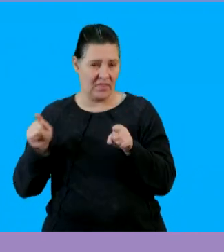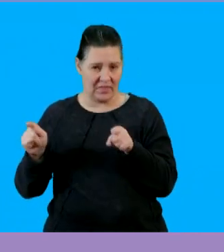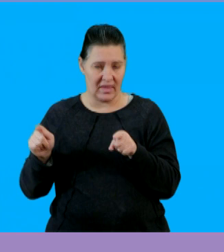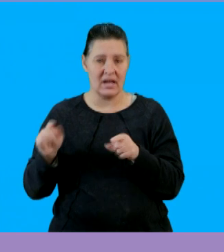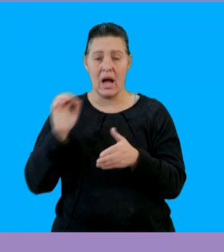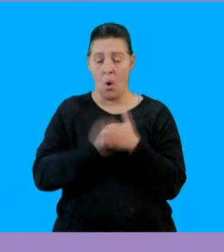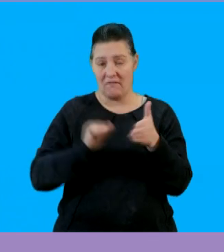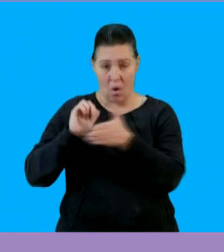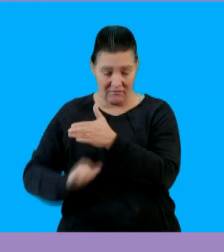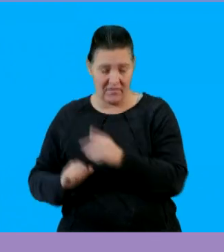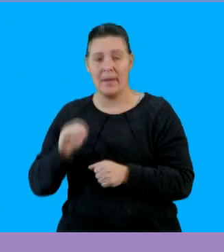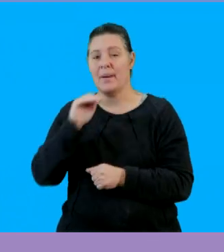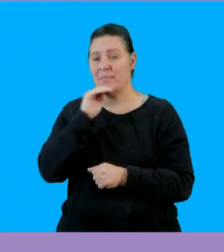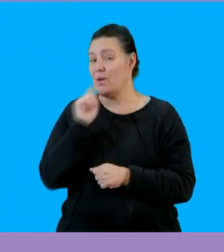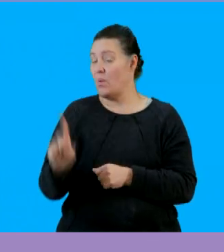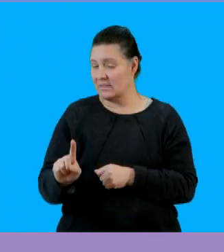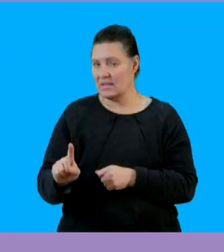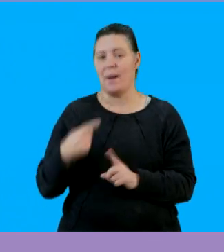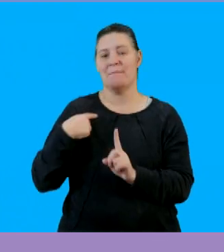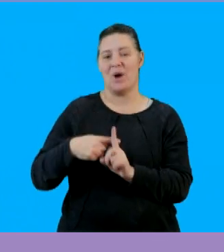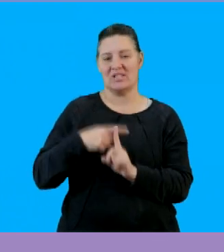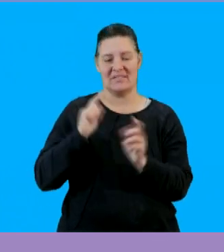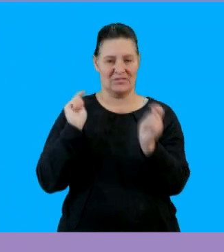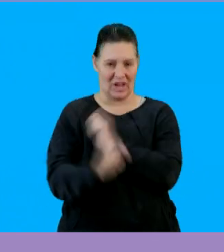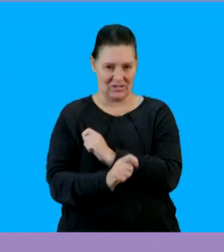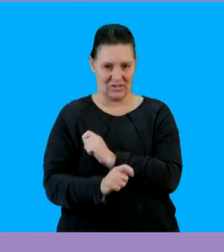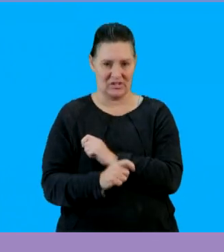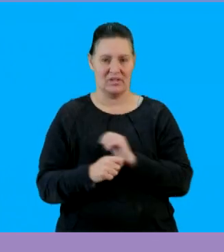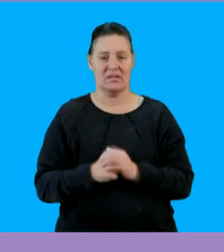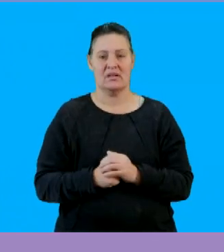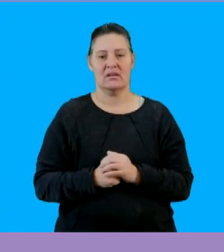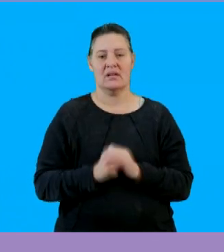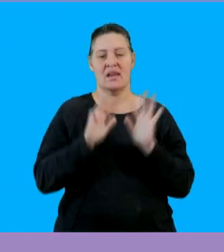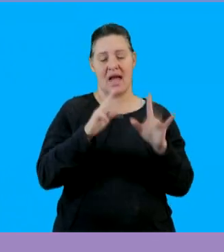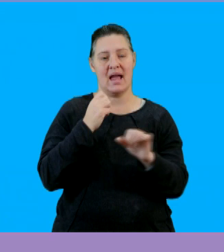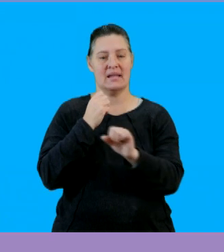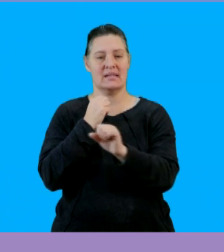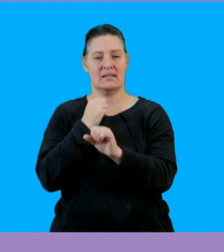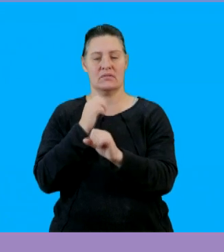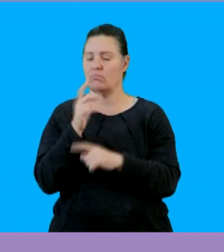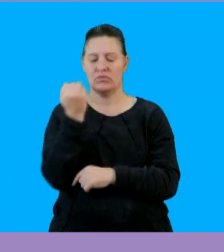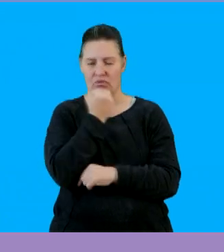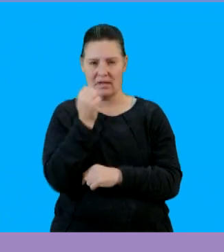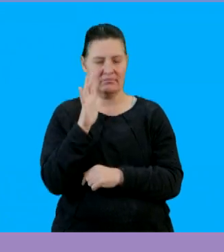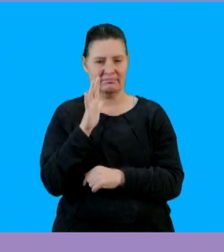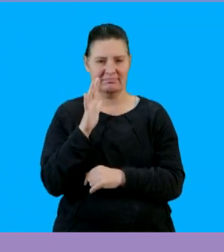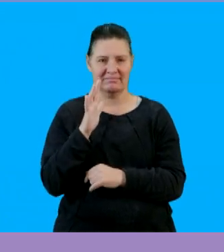in both brackets we are subtracting, it will become a positive. Then 9 multiplied by